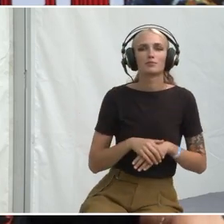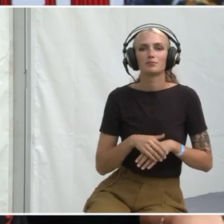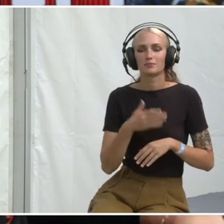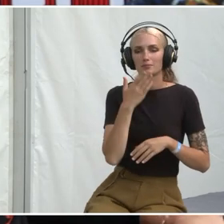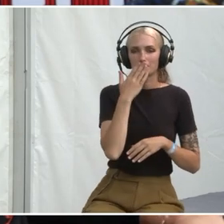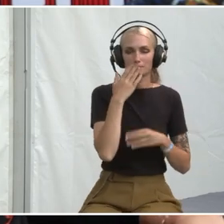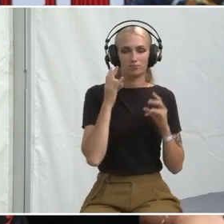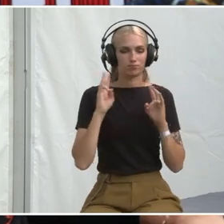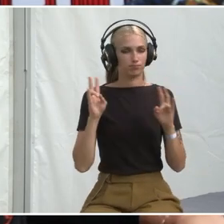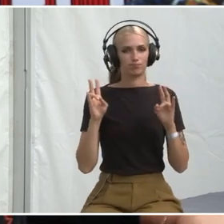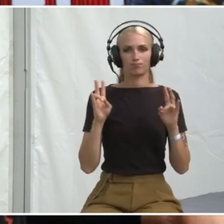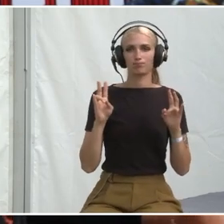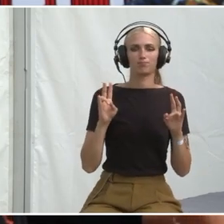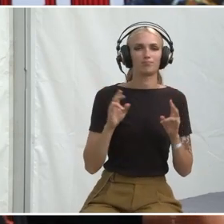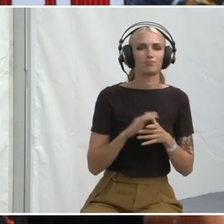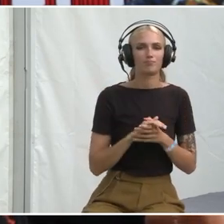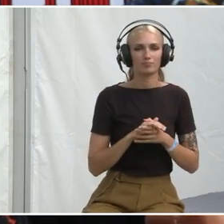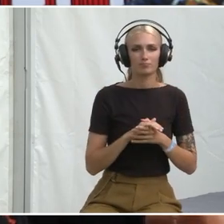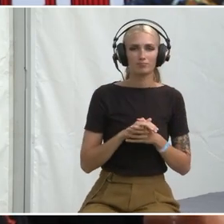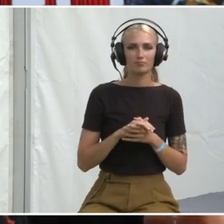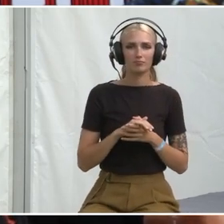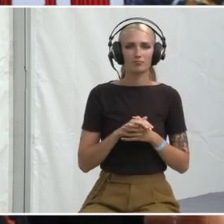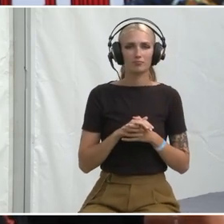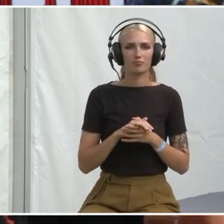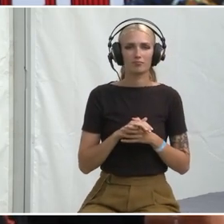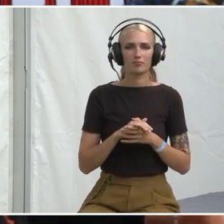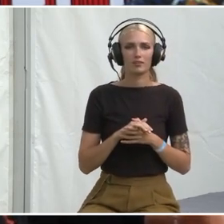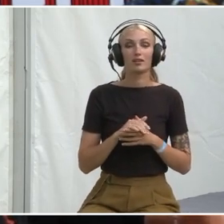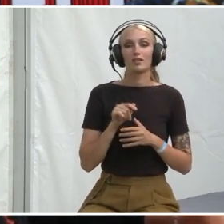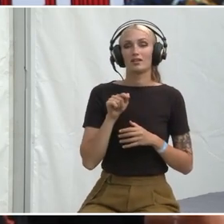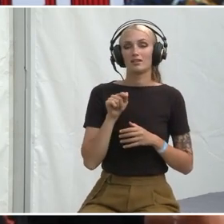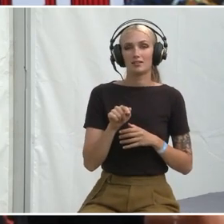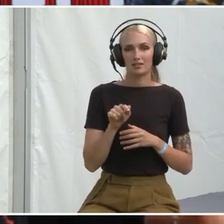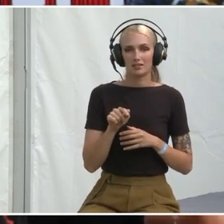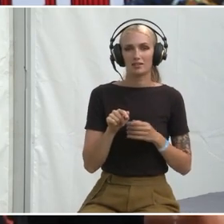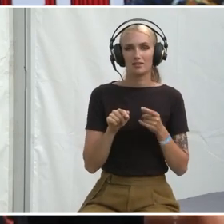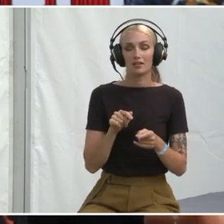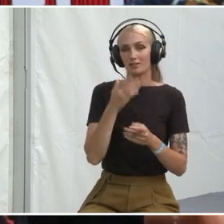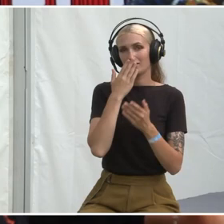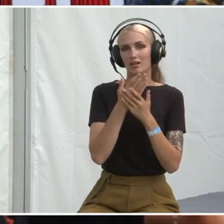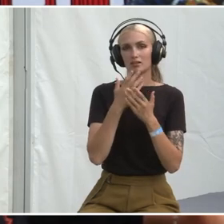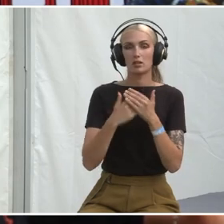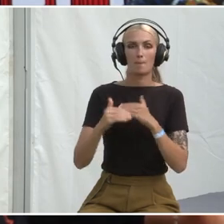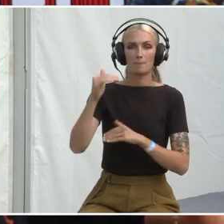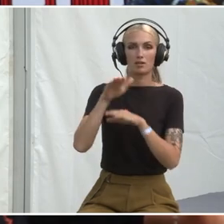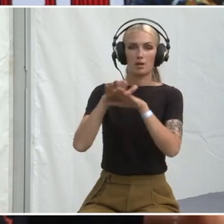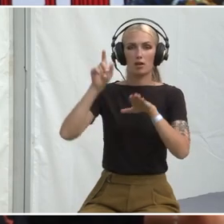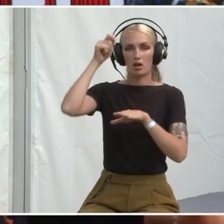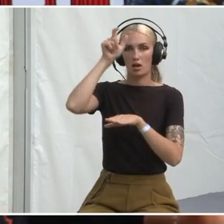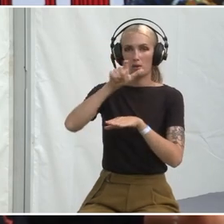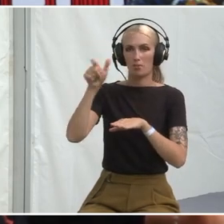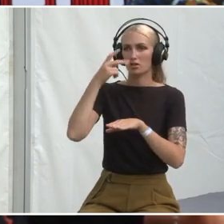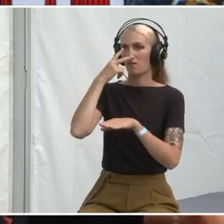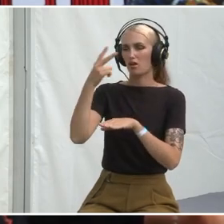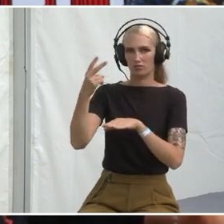Yeah, I feel like this is also the biggest difference I see when I look, for example, the Nordic students, because in